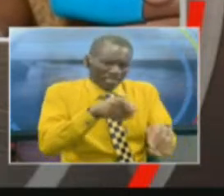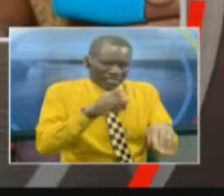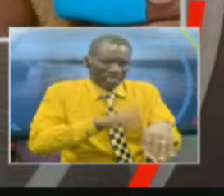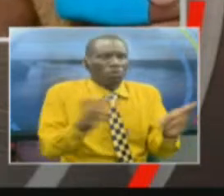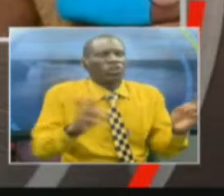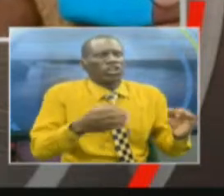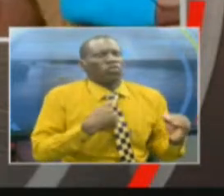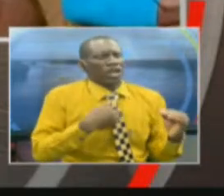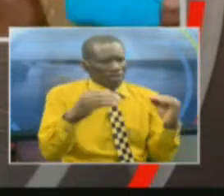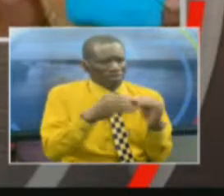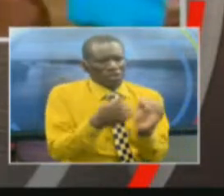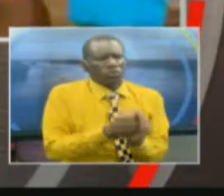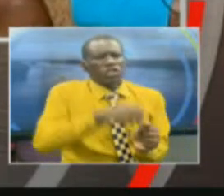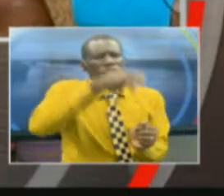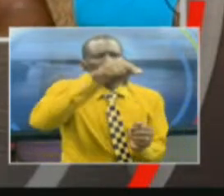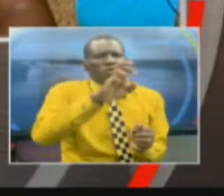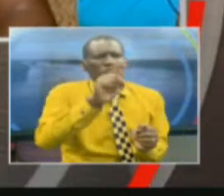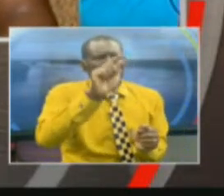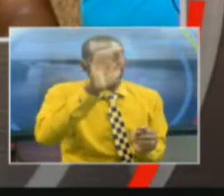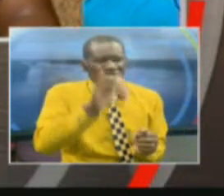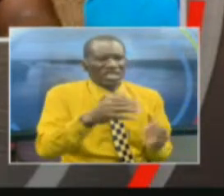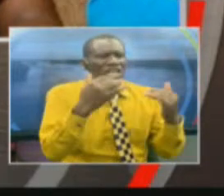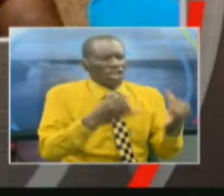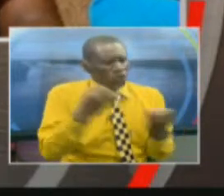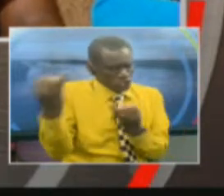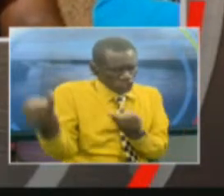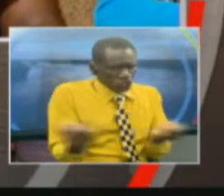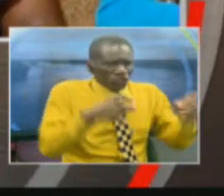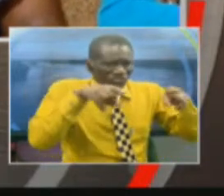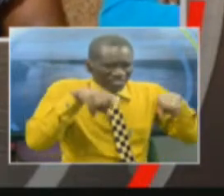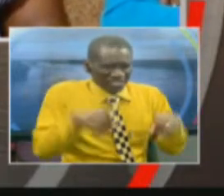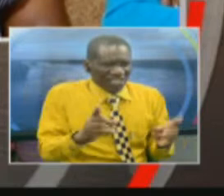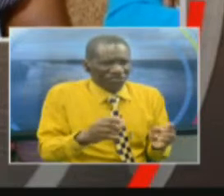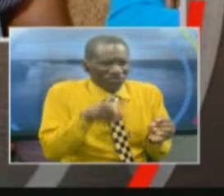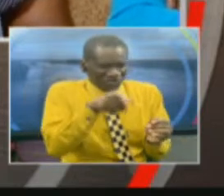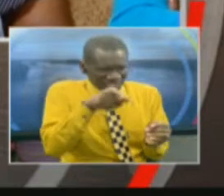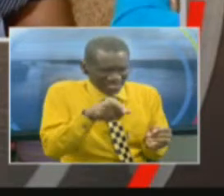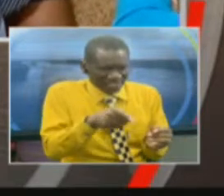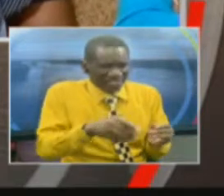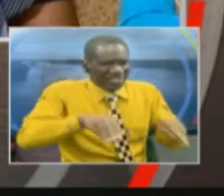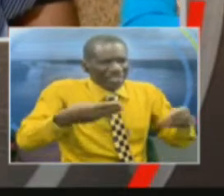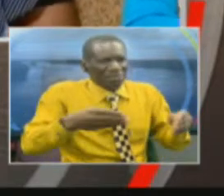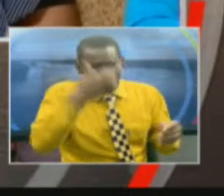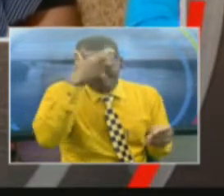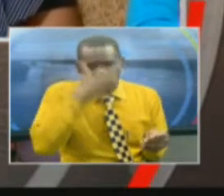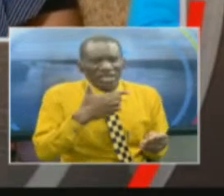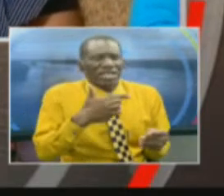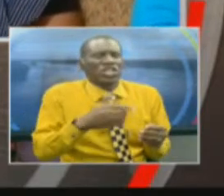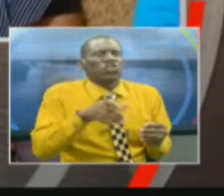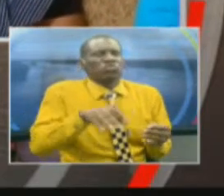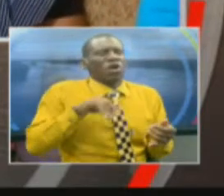now introducing yourself with this impairment, what was her reaction?